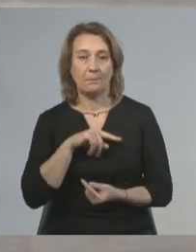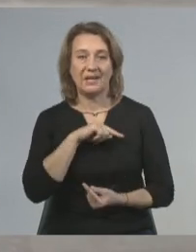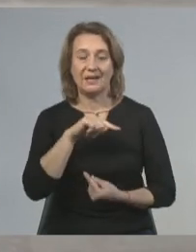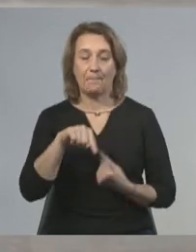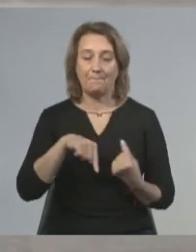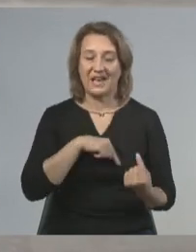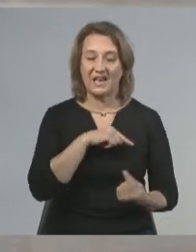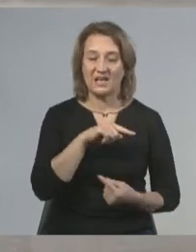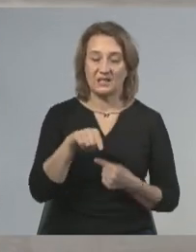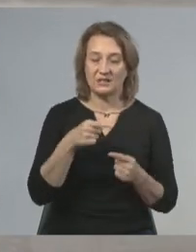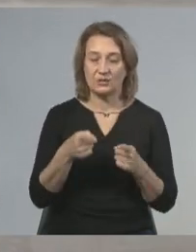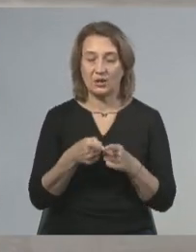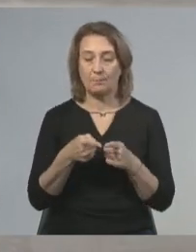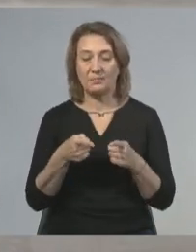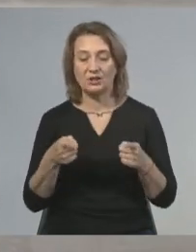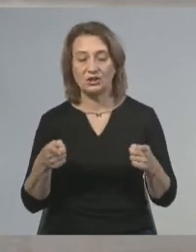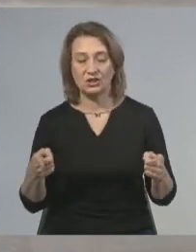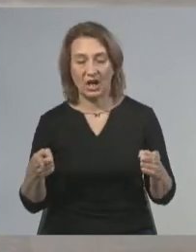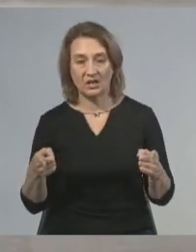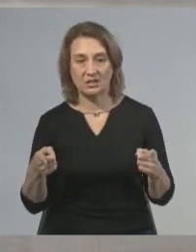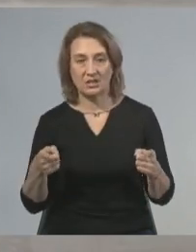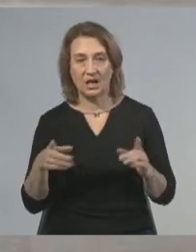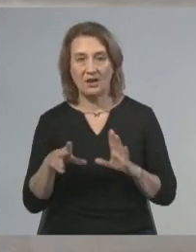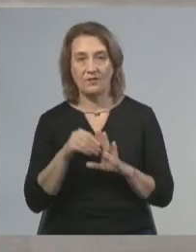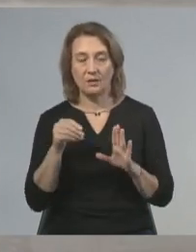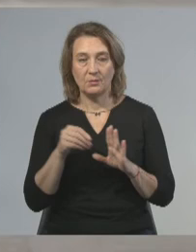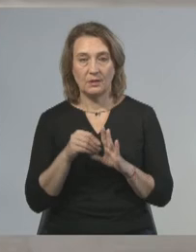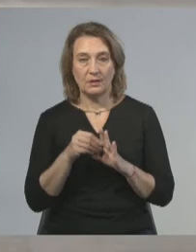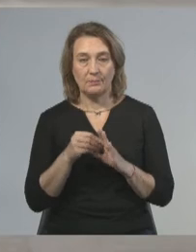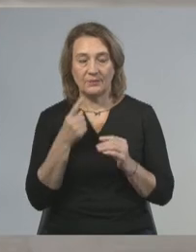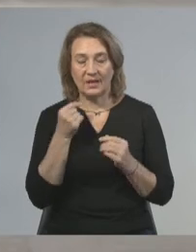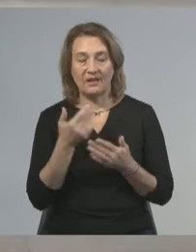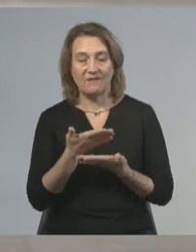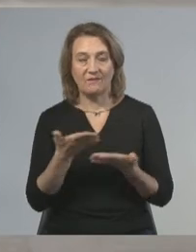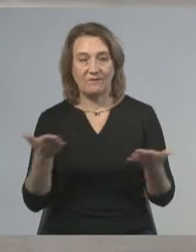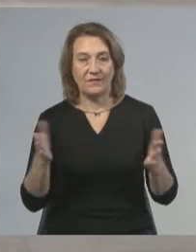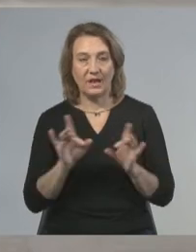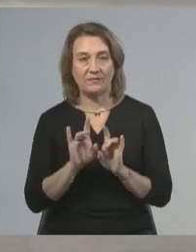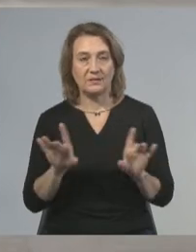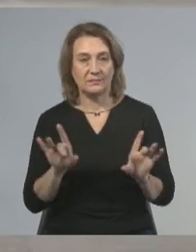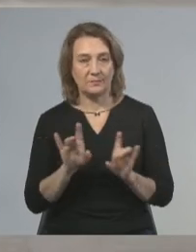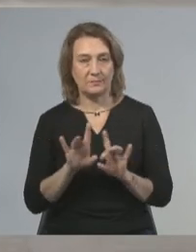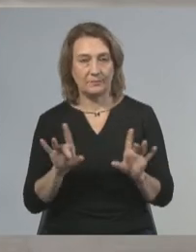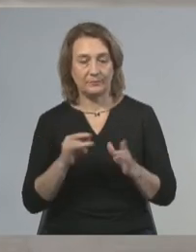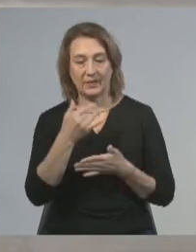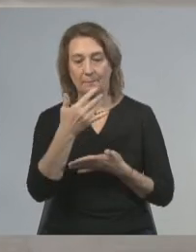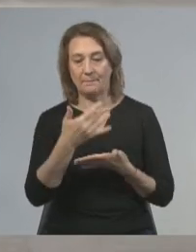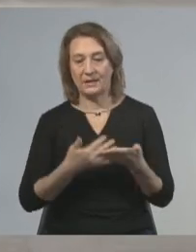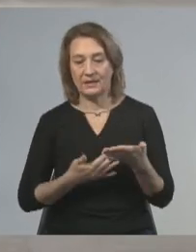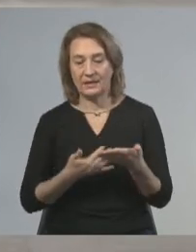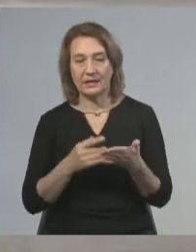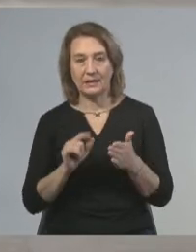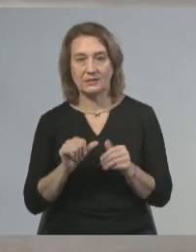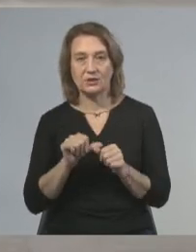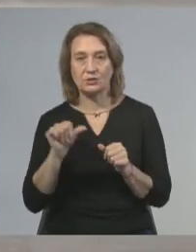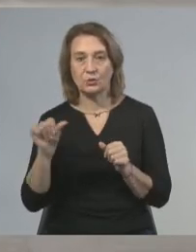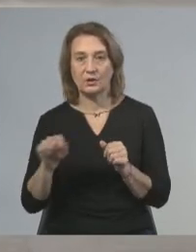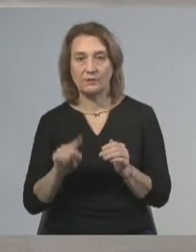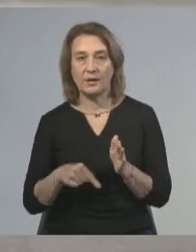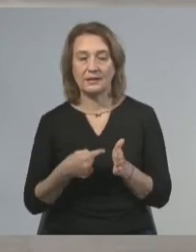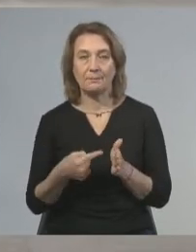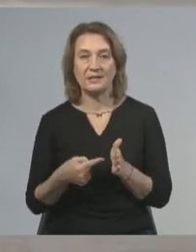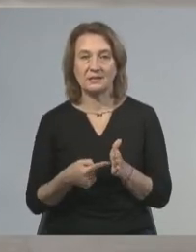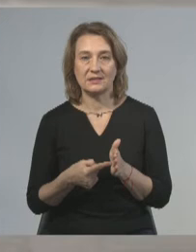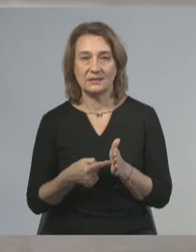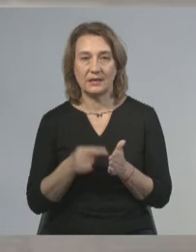process yes of course in the election times the media shall be a business but it's very important for the local